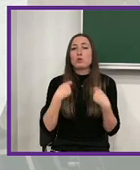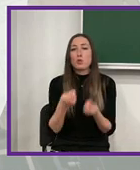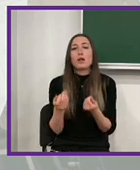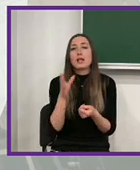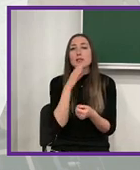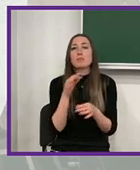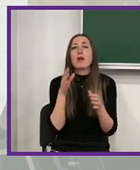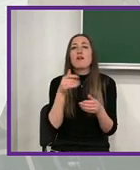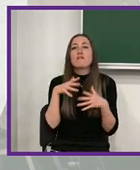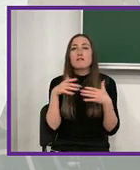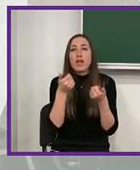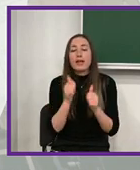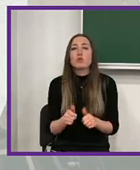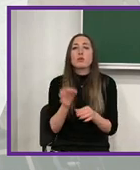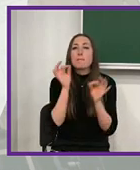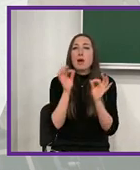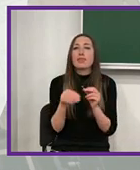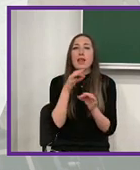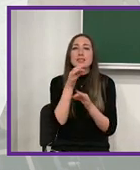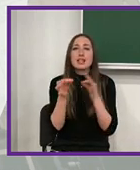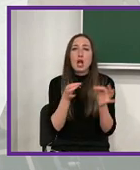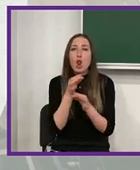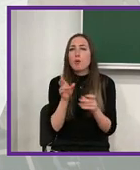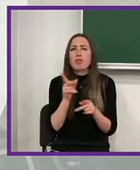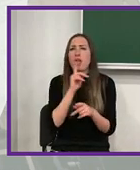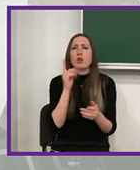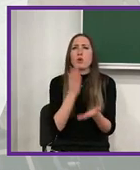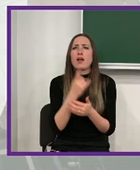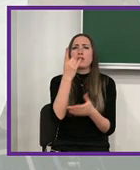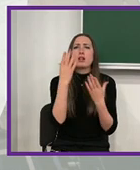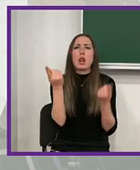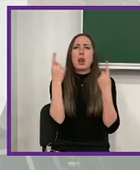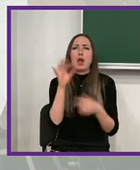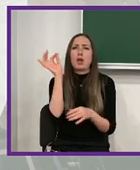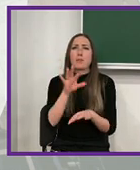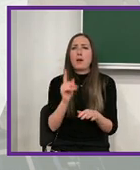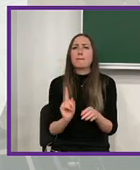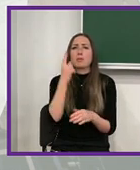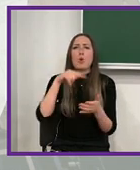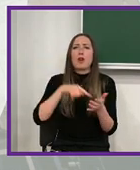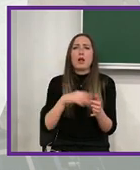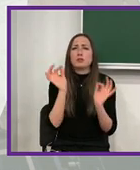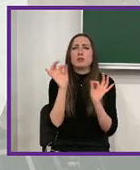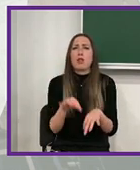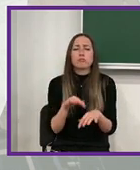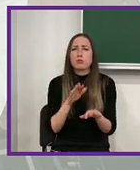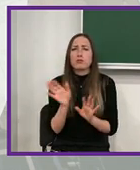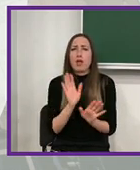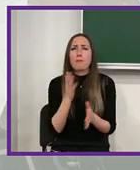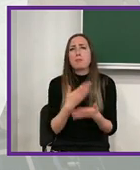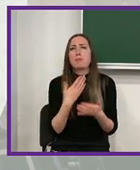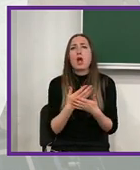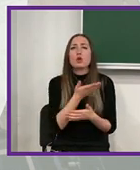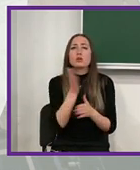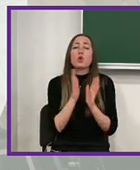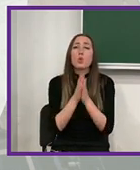It's not that you're kind of, like, for the first time ever, you'll ask your employees to fill in the questionnaire or to come to a